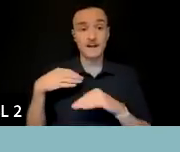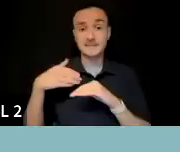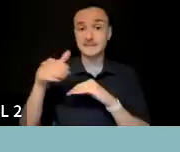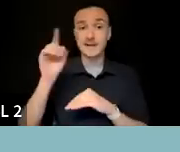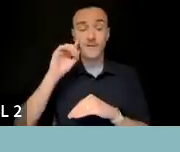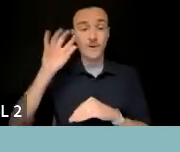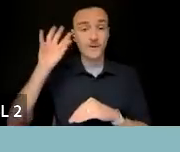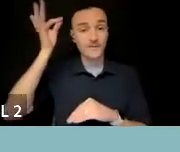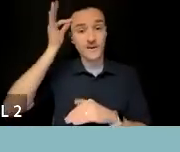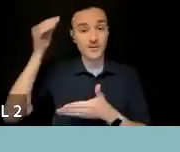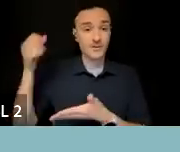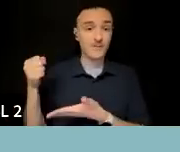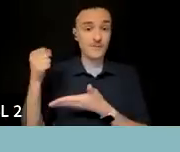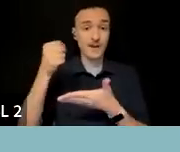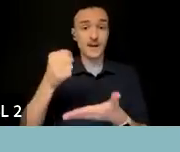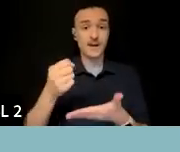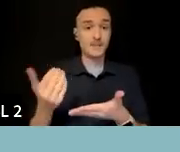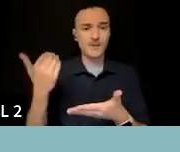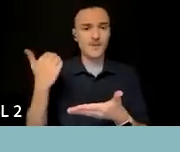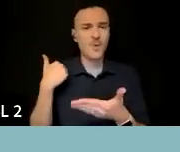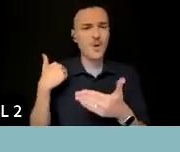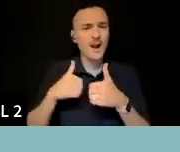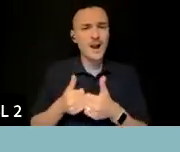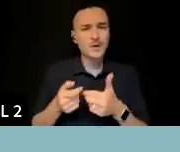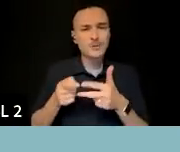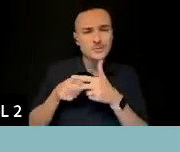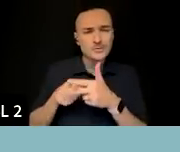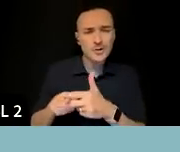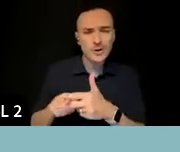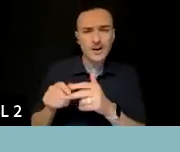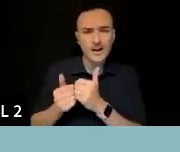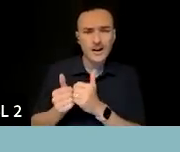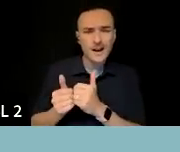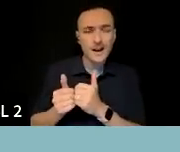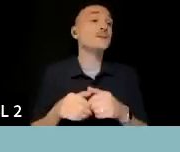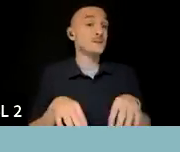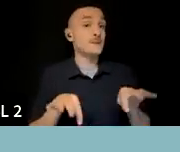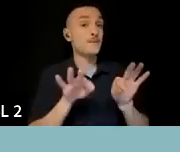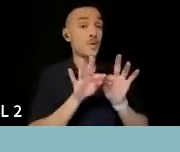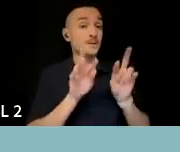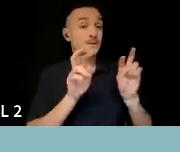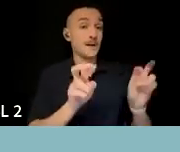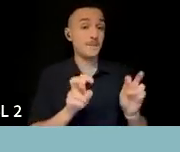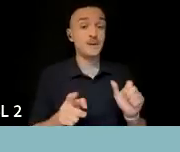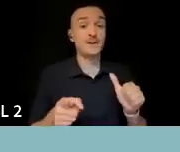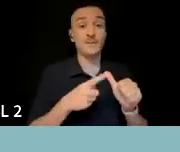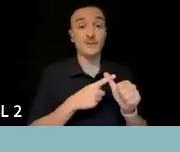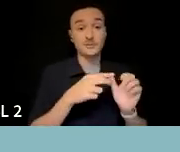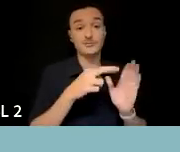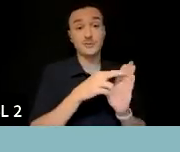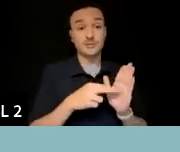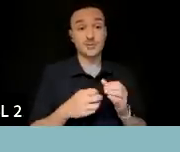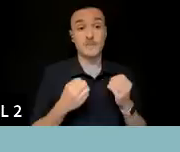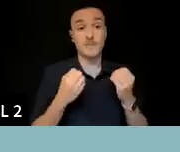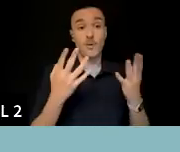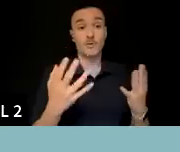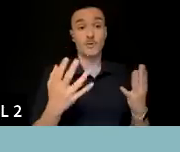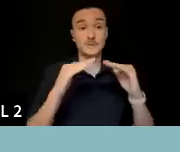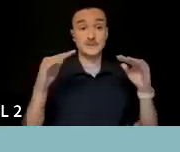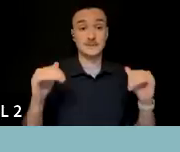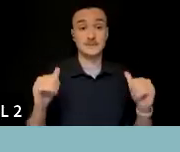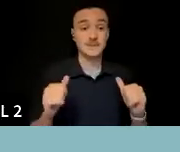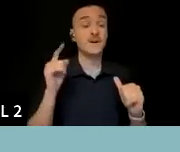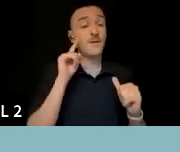started. It's a very important topic. They'll need to register in multiple systems. First, the System for Award Management, or SAM,